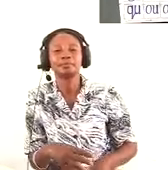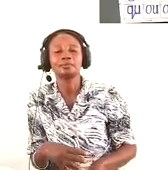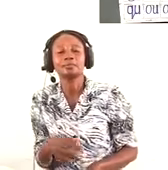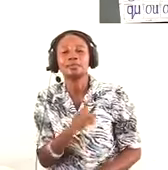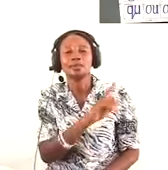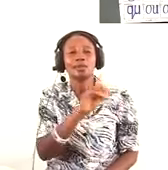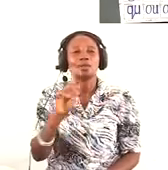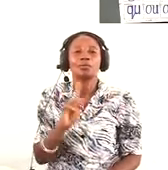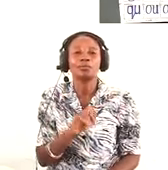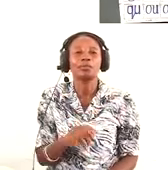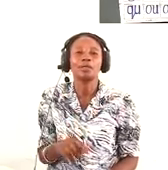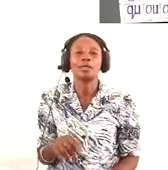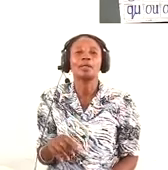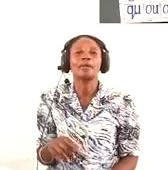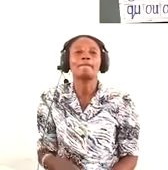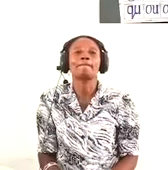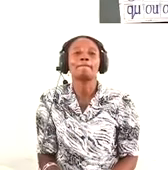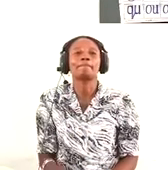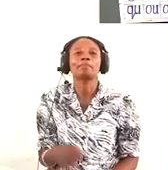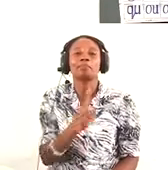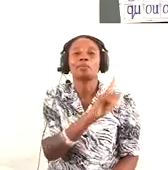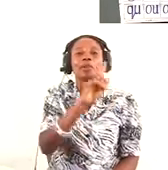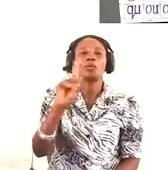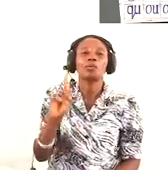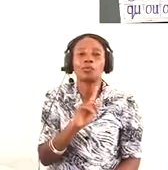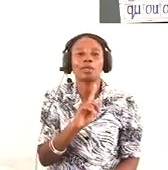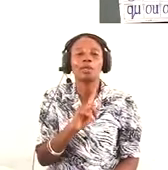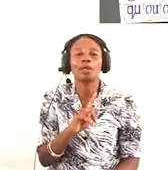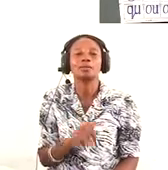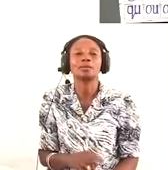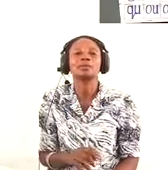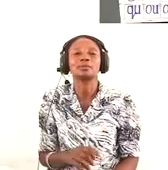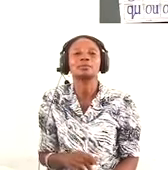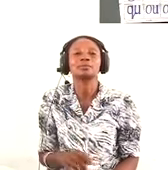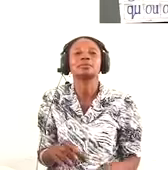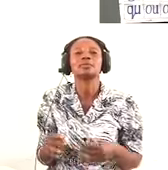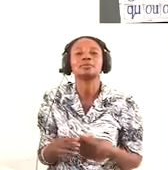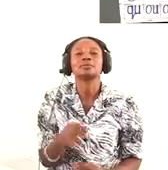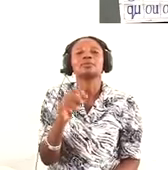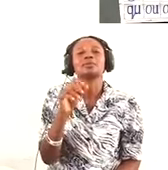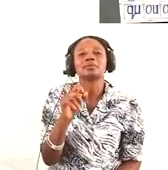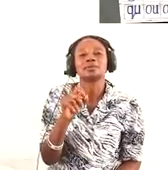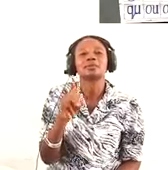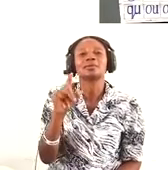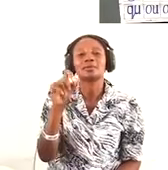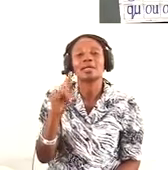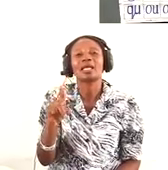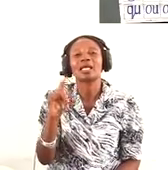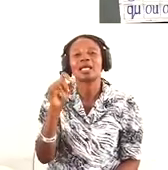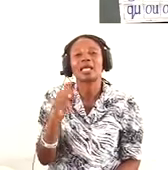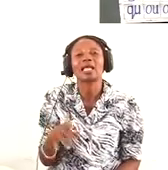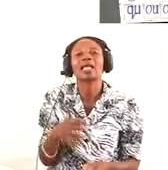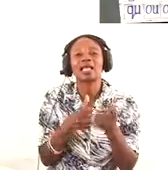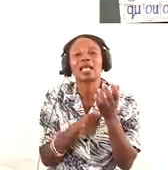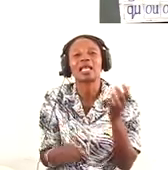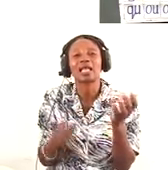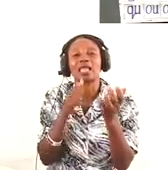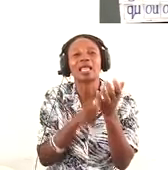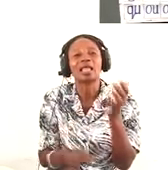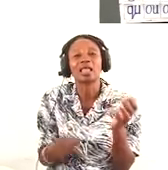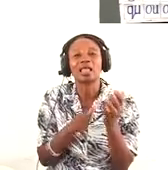We are clicking castanets. This is how the song goes. We are clicking castanets. K, k,